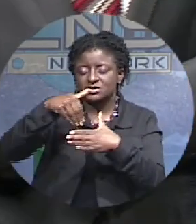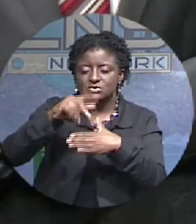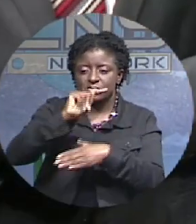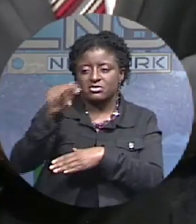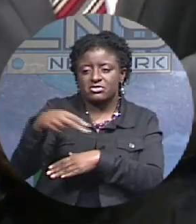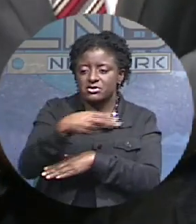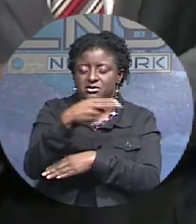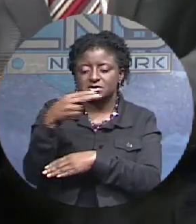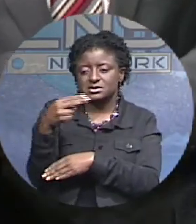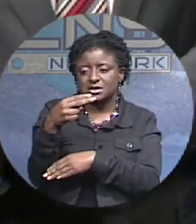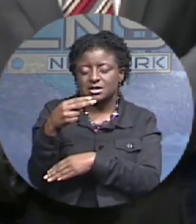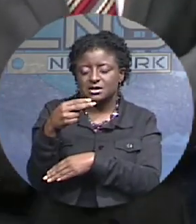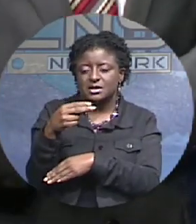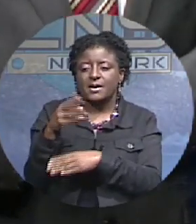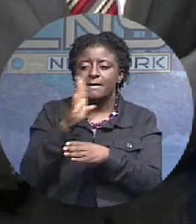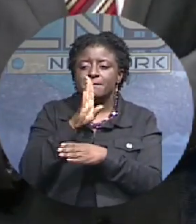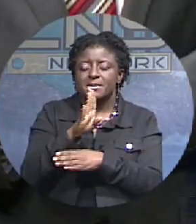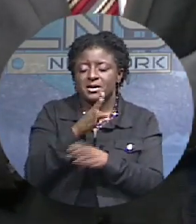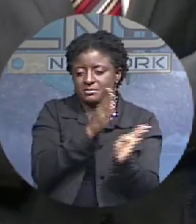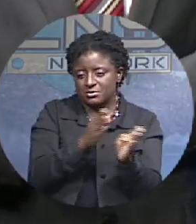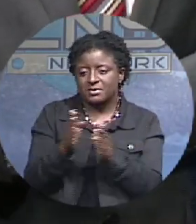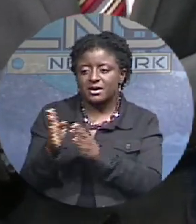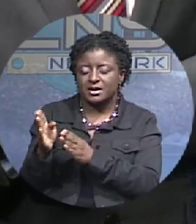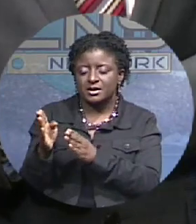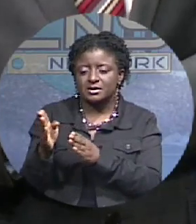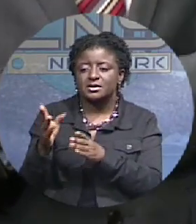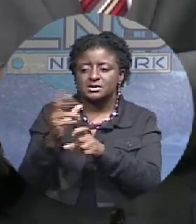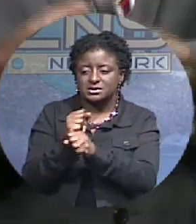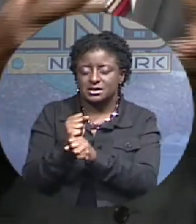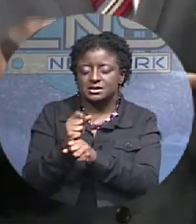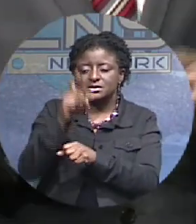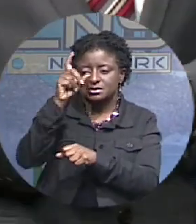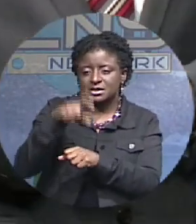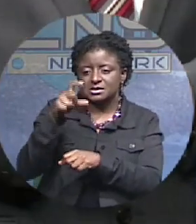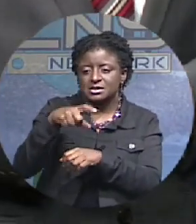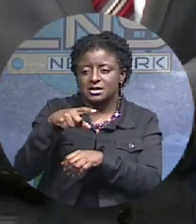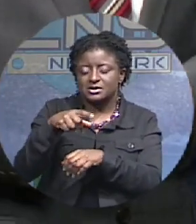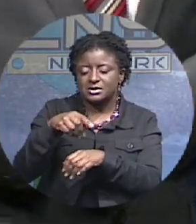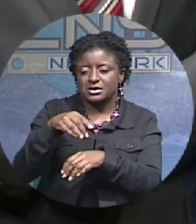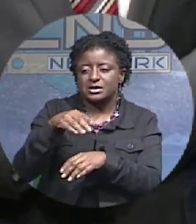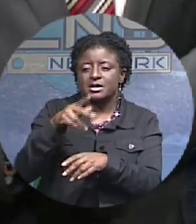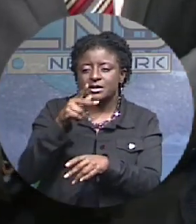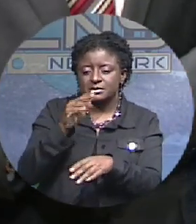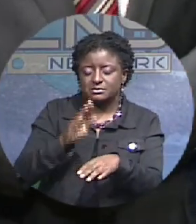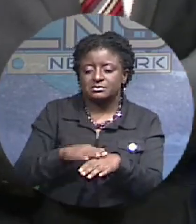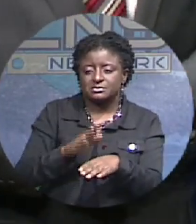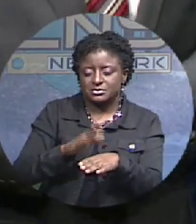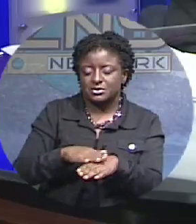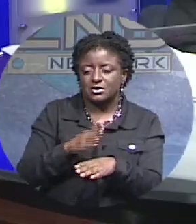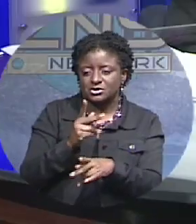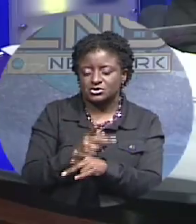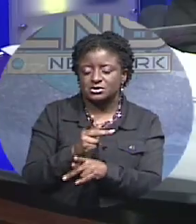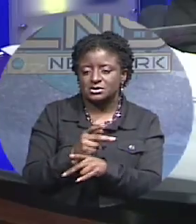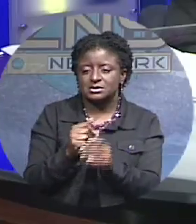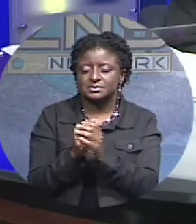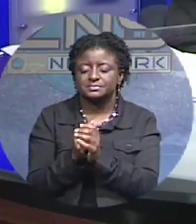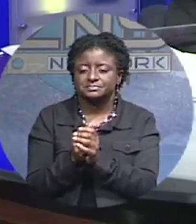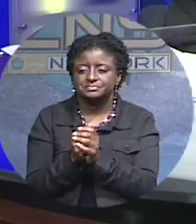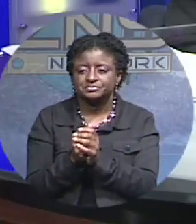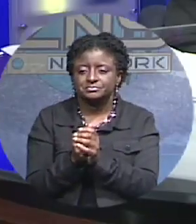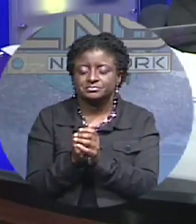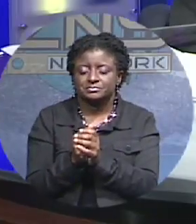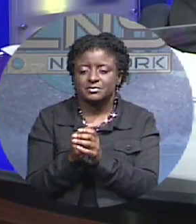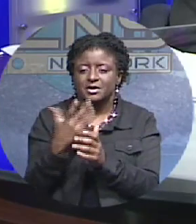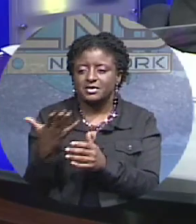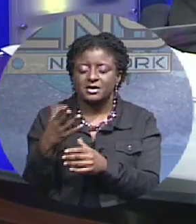and thunderstorms out there, be prepared. Make sure you take the necessary precautions if we do issue severe thunderstorm warnings. Well, Greg, there was a